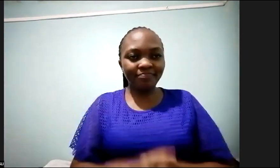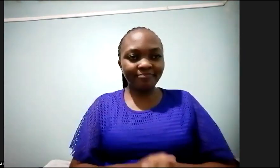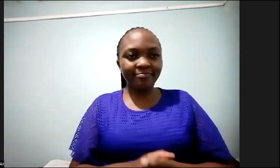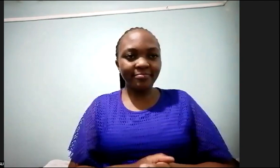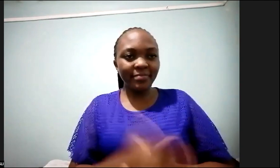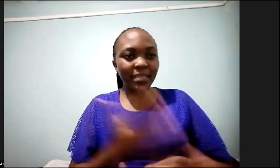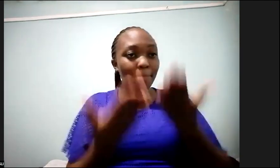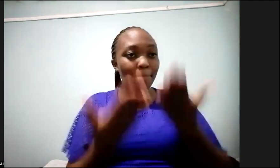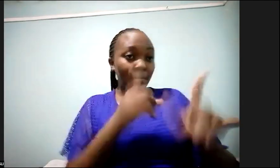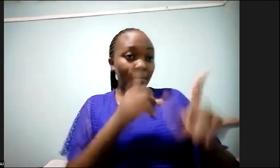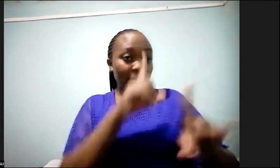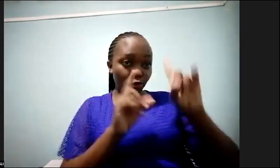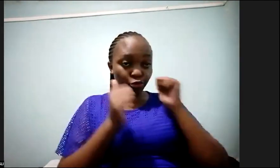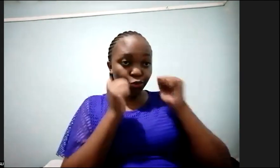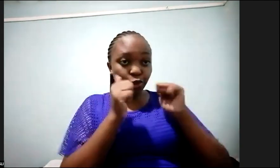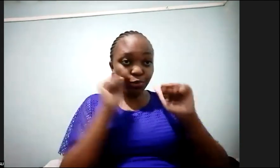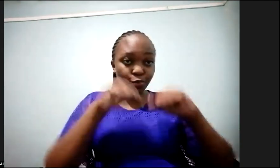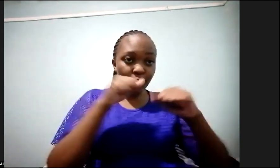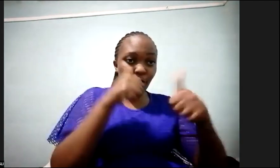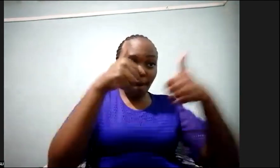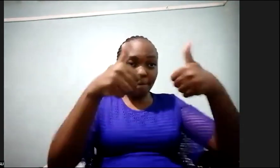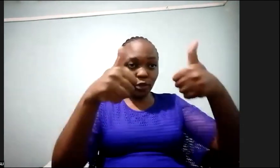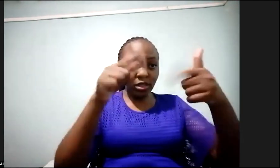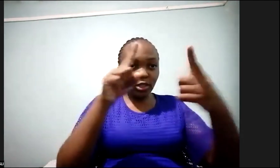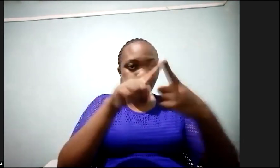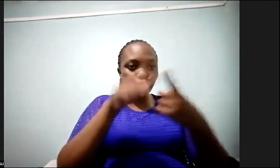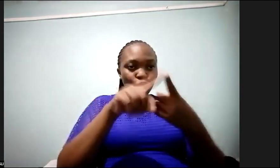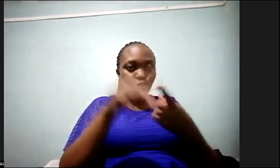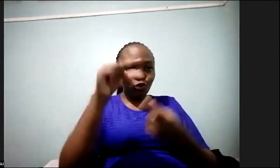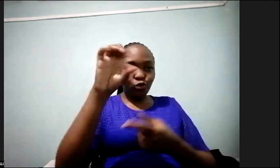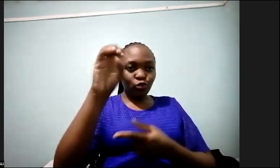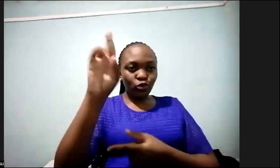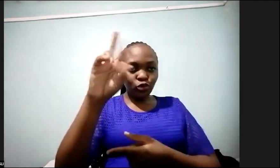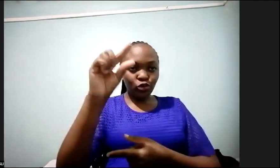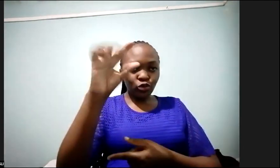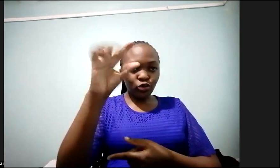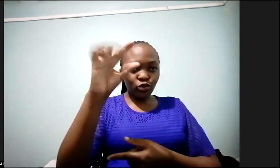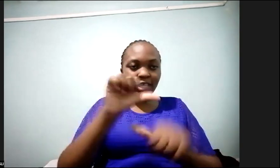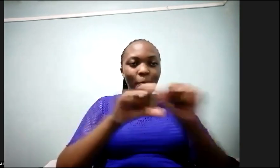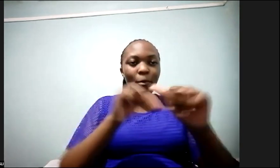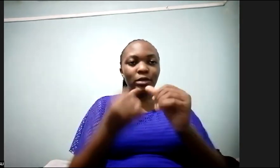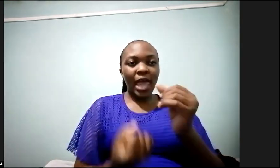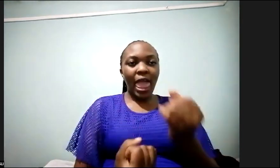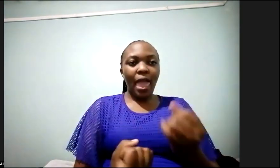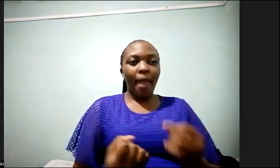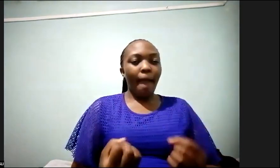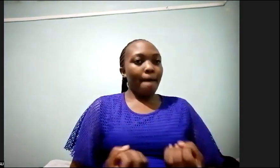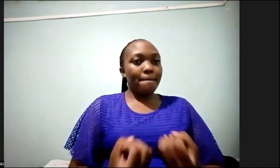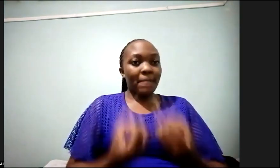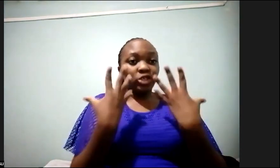him. Franklin Moro. Yeah, I think it can work to those who earn so